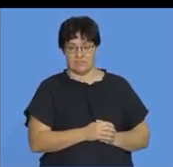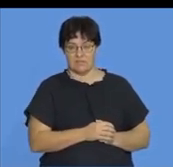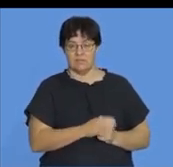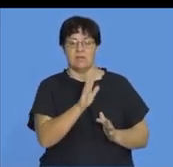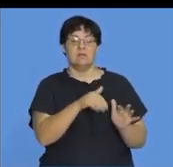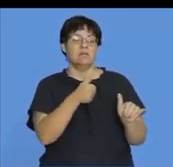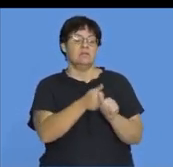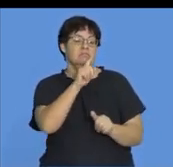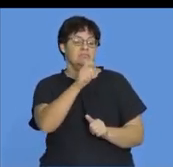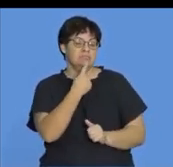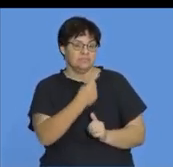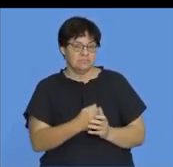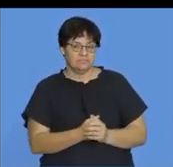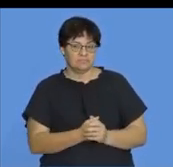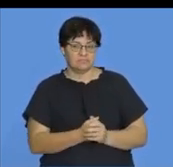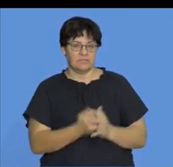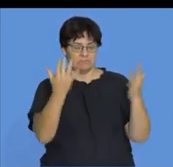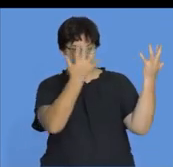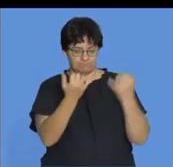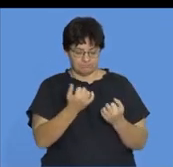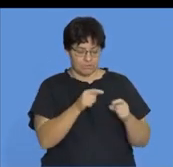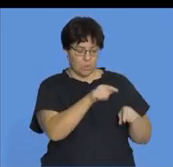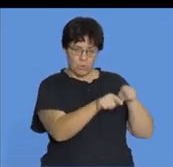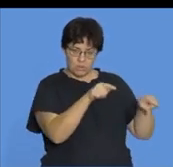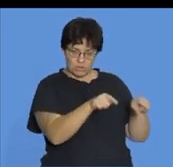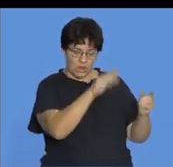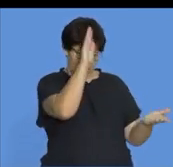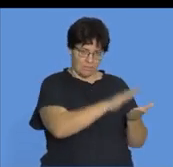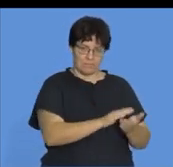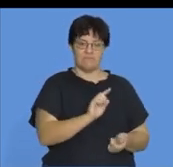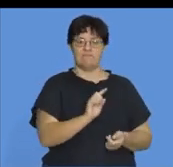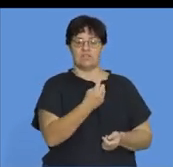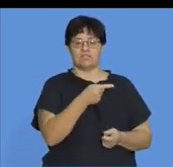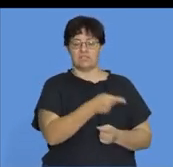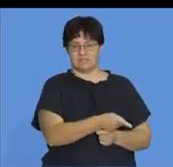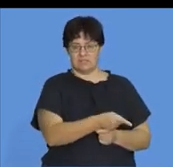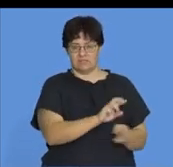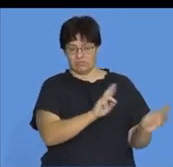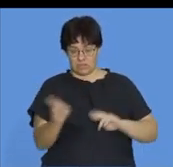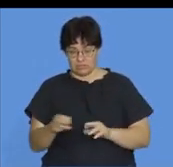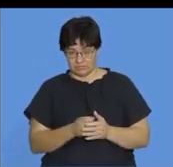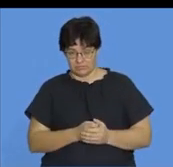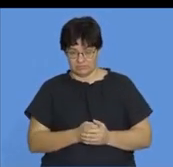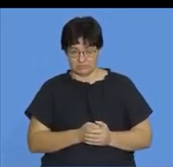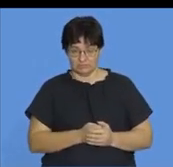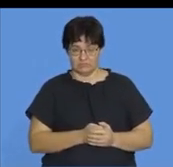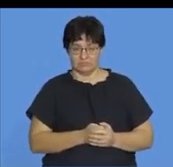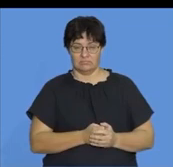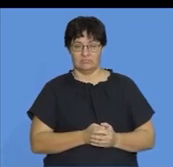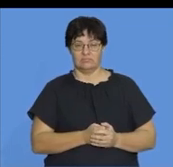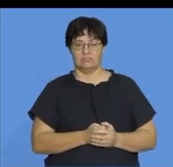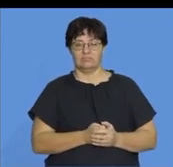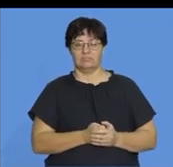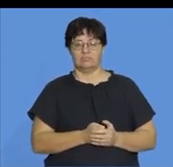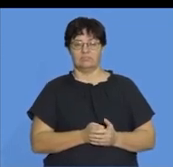question says, calculate which of the reactants will be used up in the reaction, right? Okay, so the one